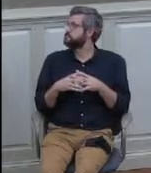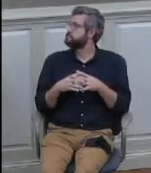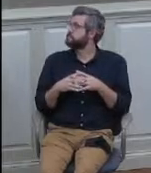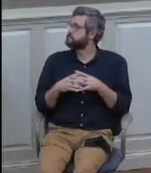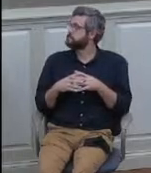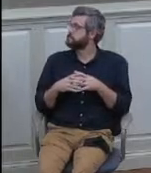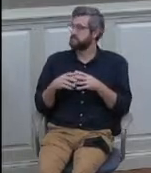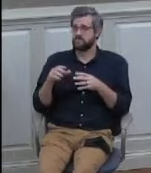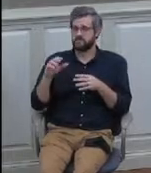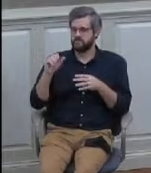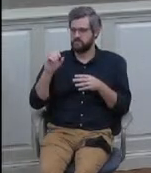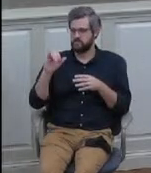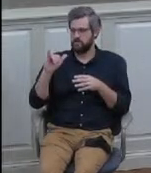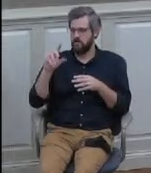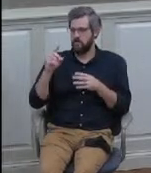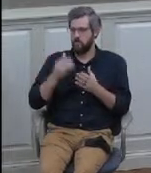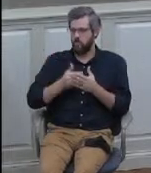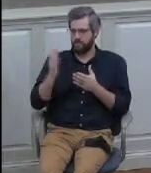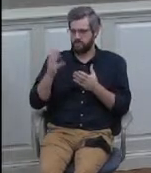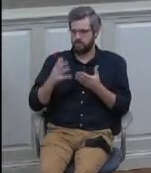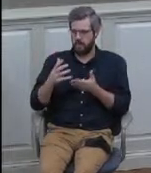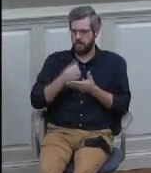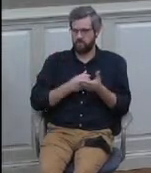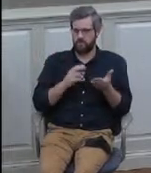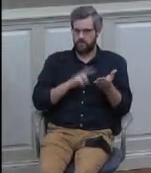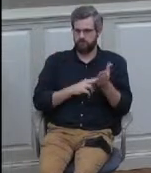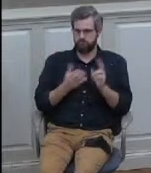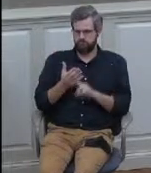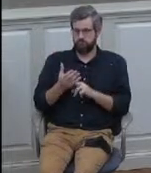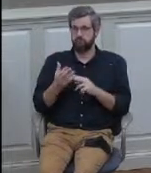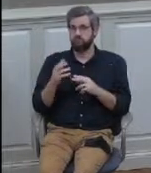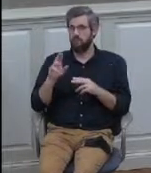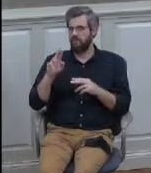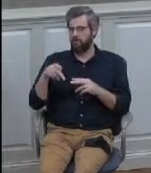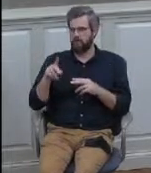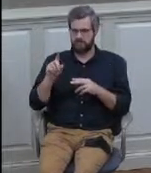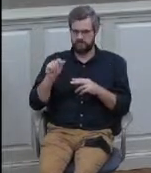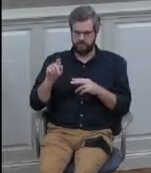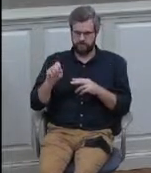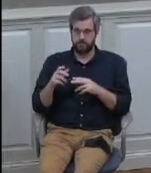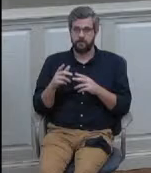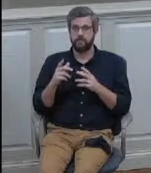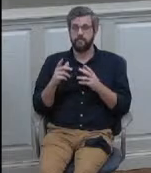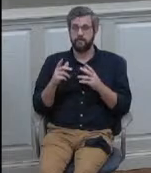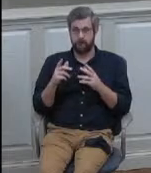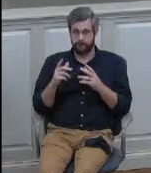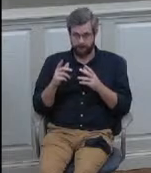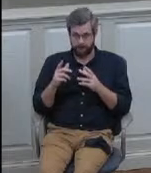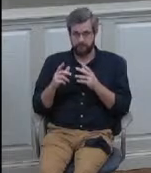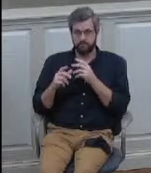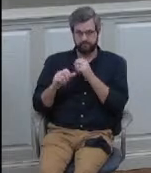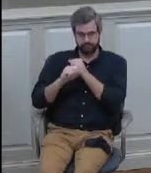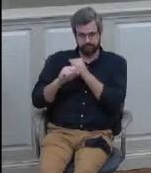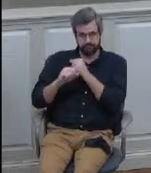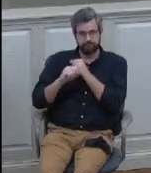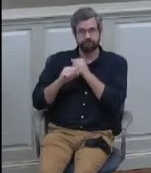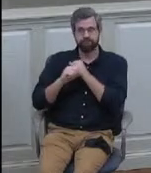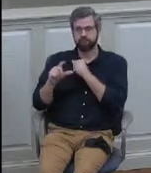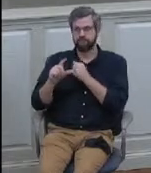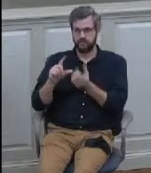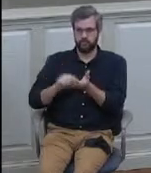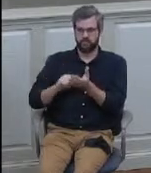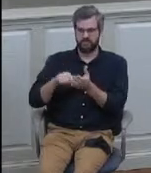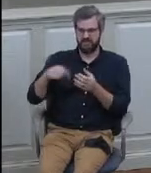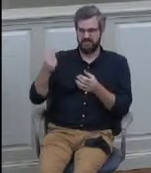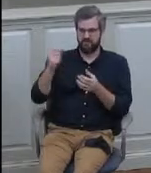Solid waste collection contract. Update on this, we will be advertising for bids in the newspaper this